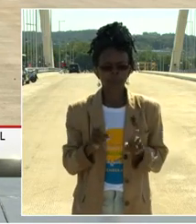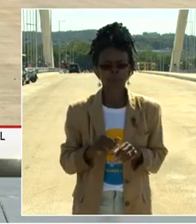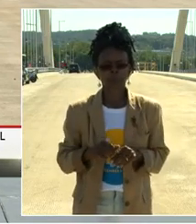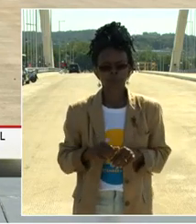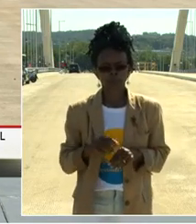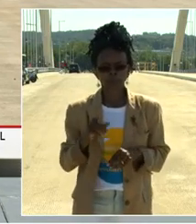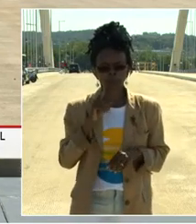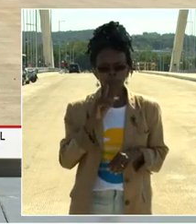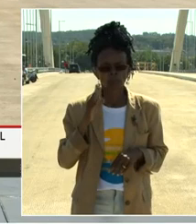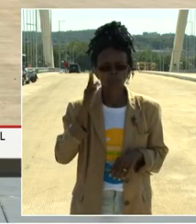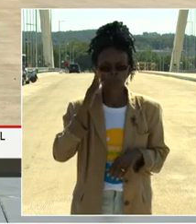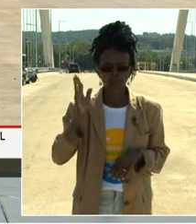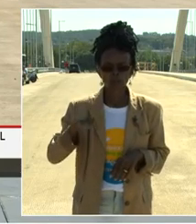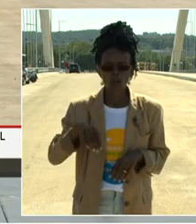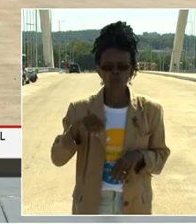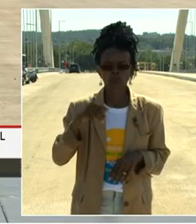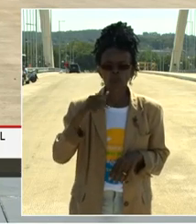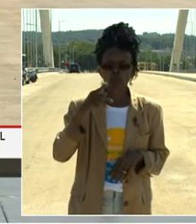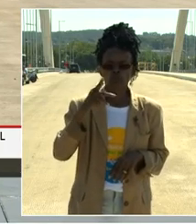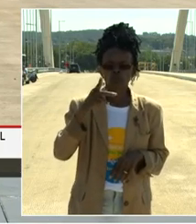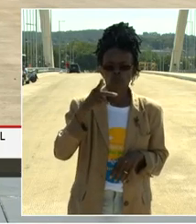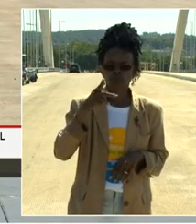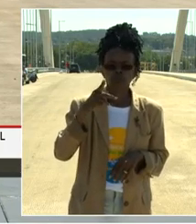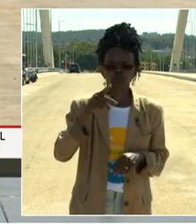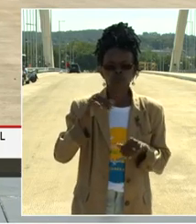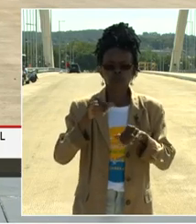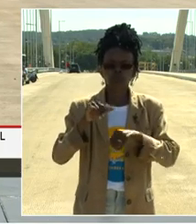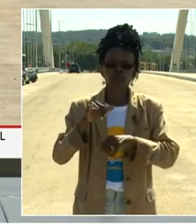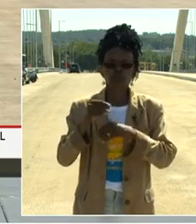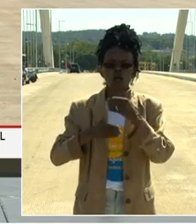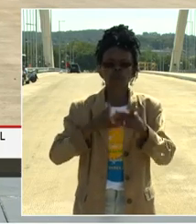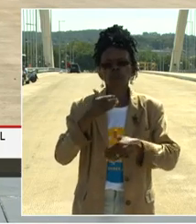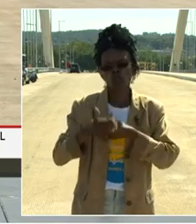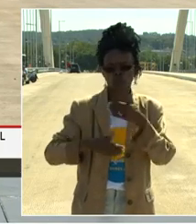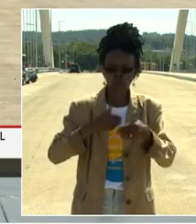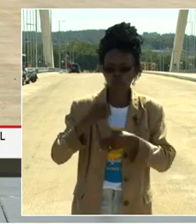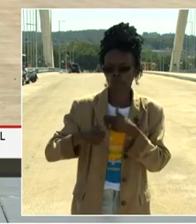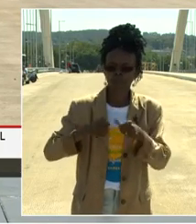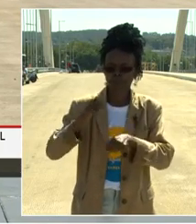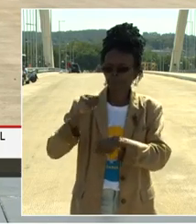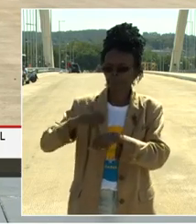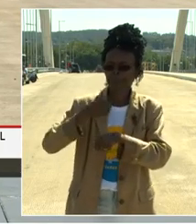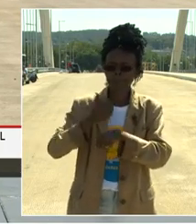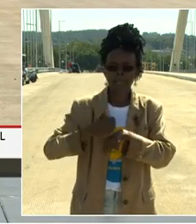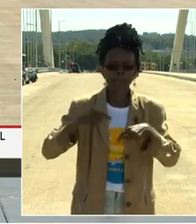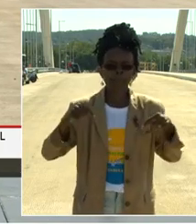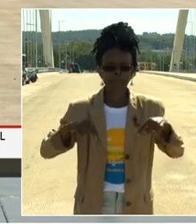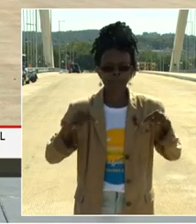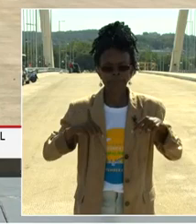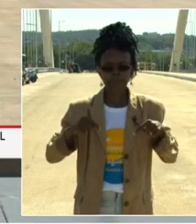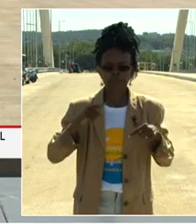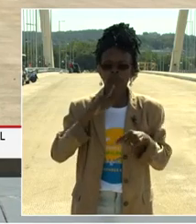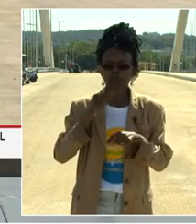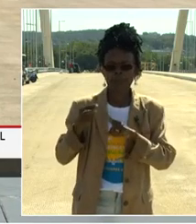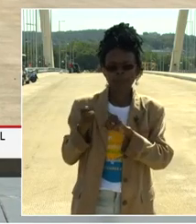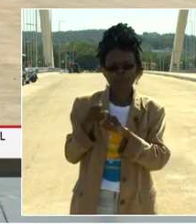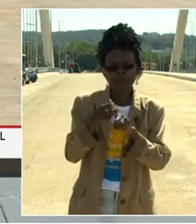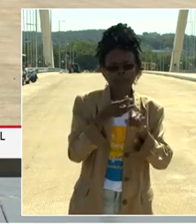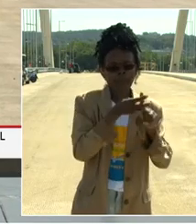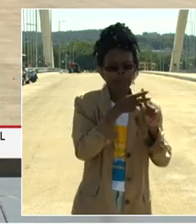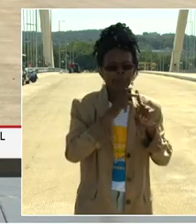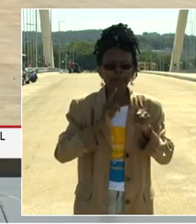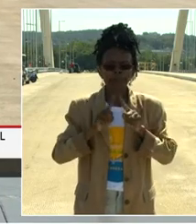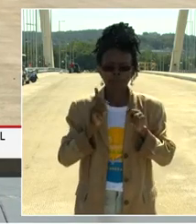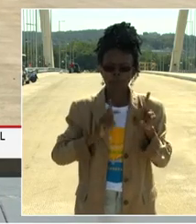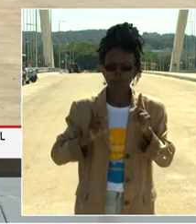the procurement stuff, and so much more to make things happen. So thank you, Chris, for that partnership. I think we'll have some more work to